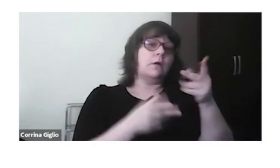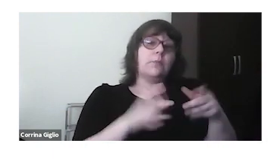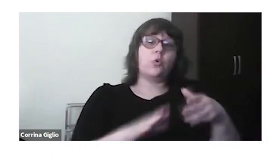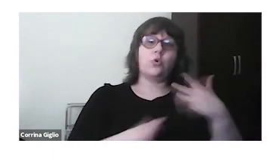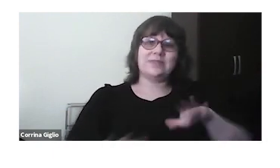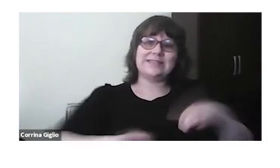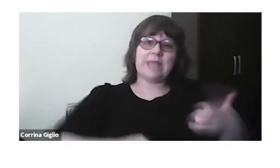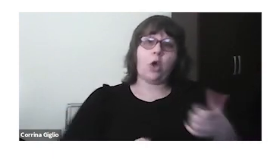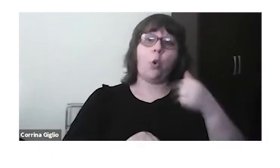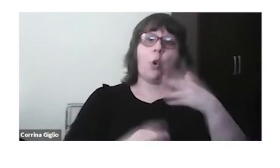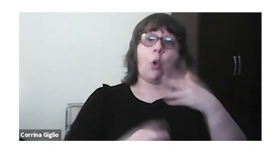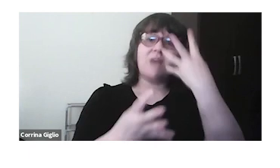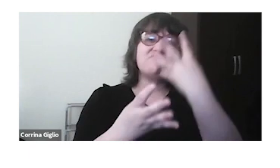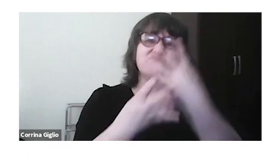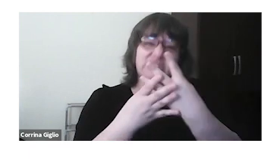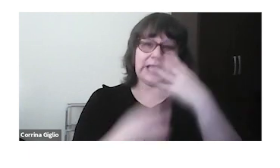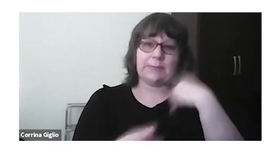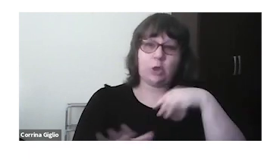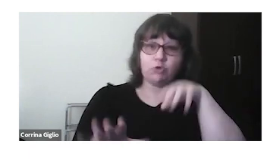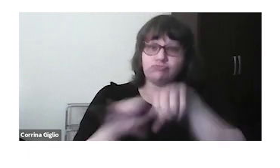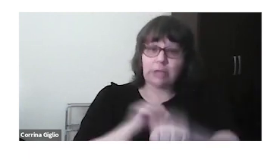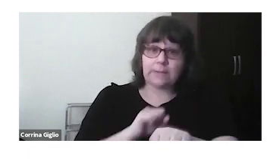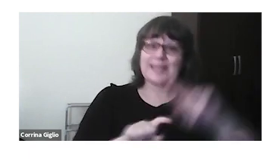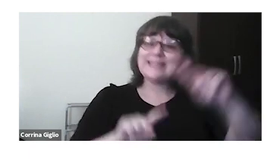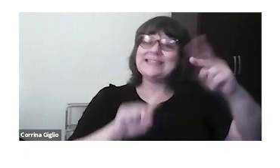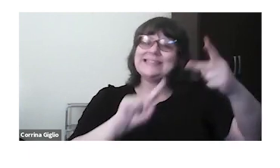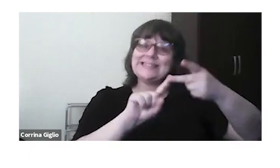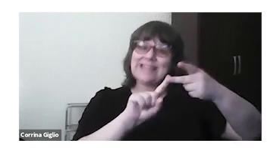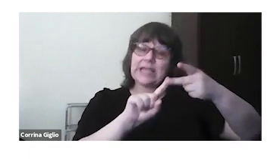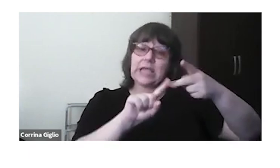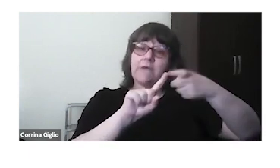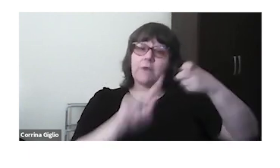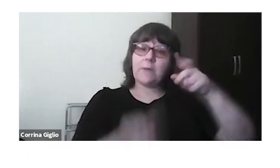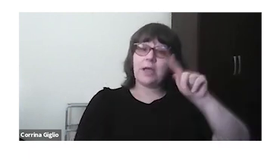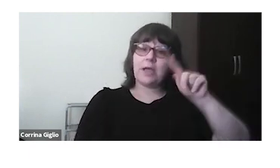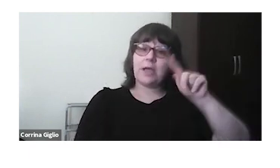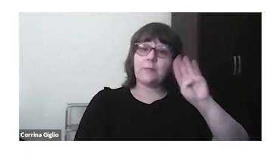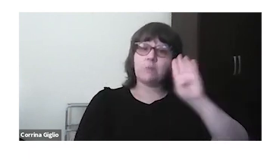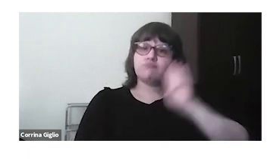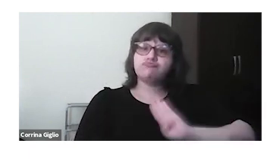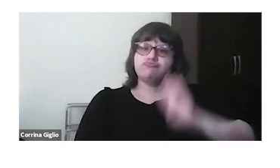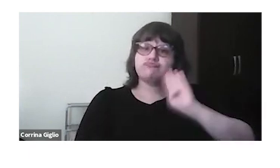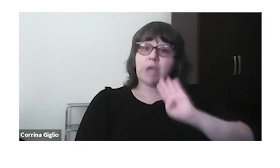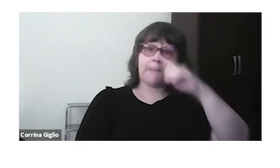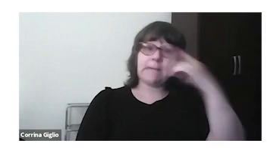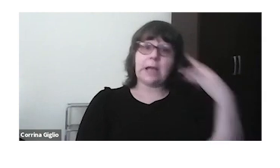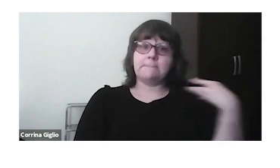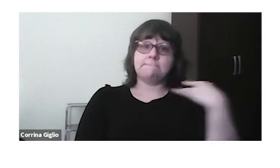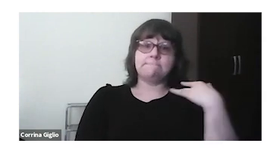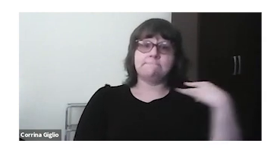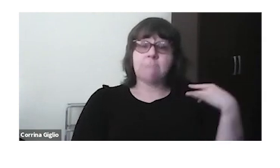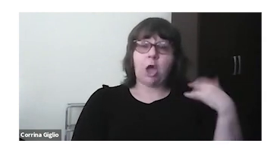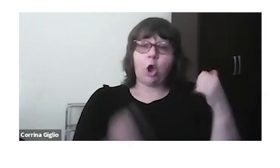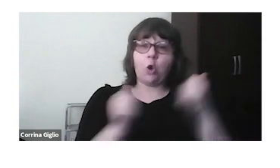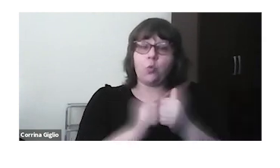in prison. And then the second one is a look from Thom Browne, styled on a Black model despite the